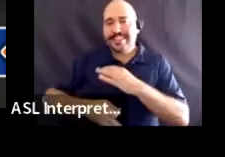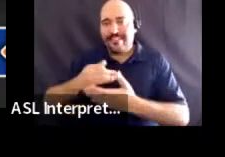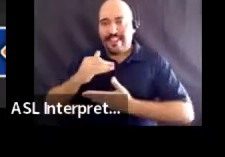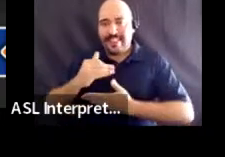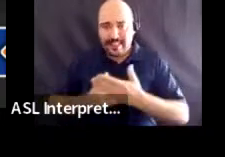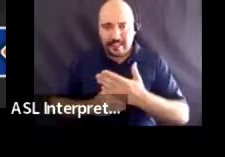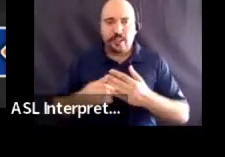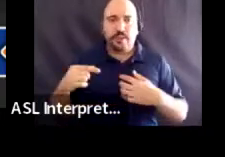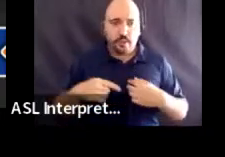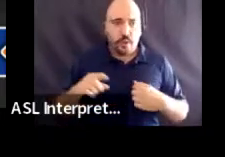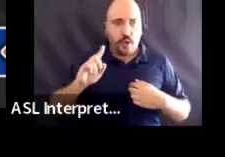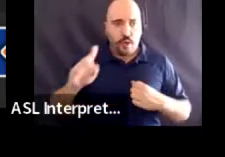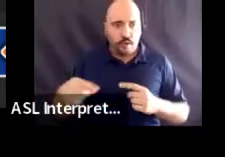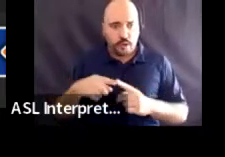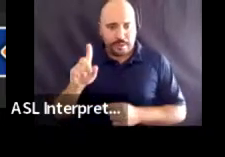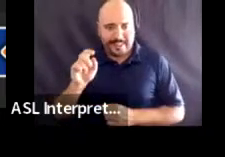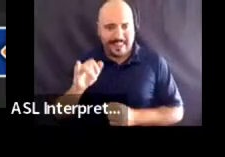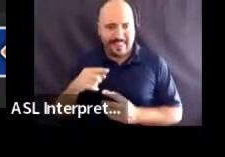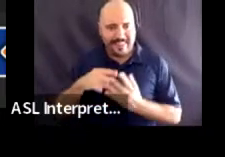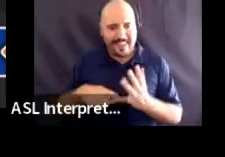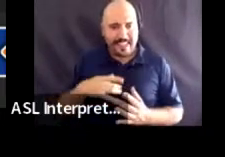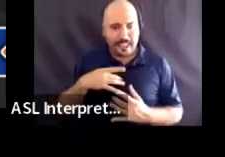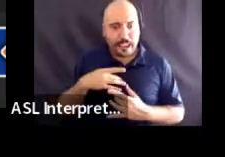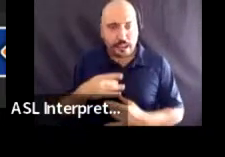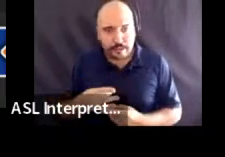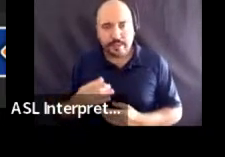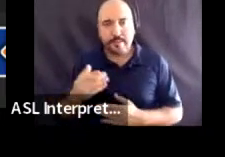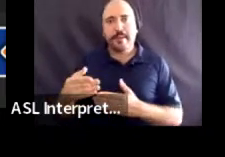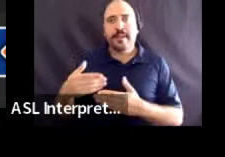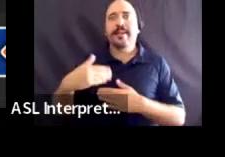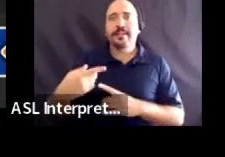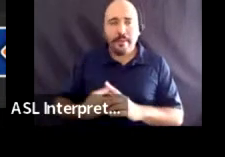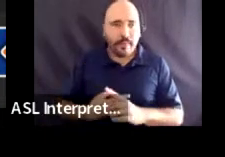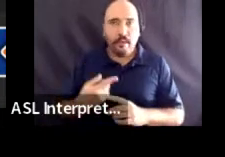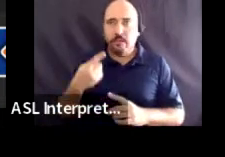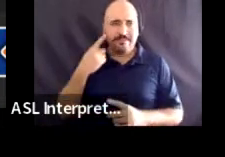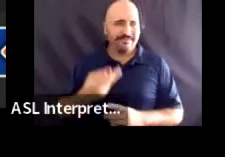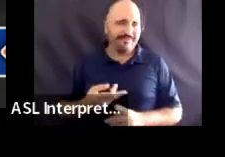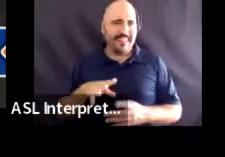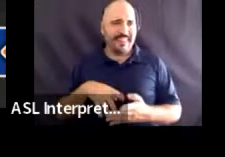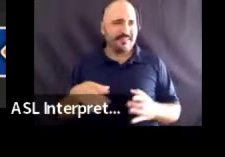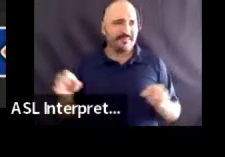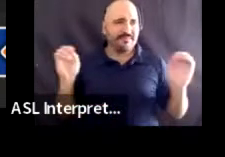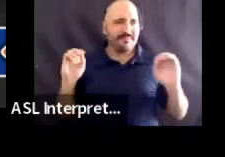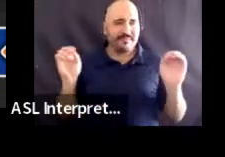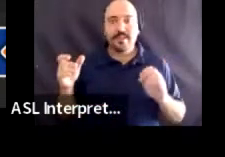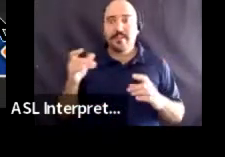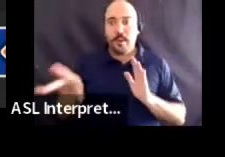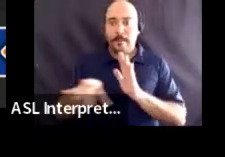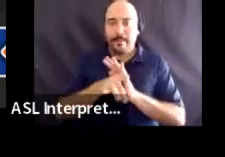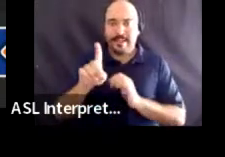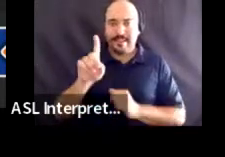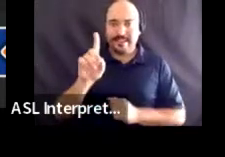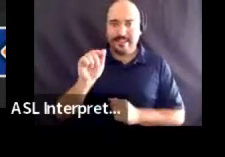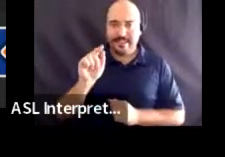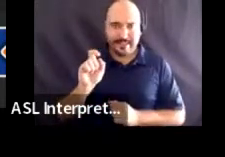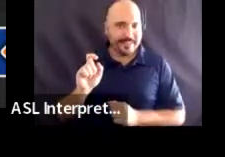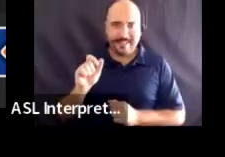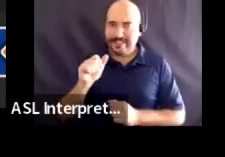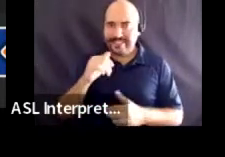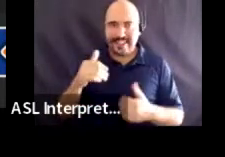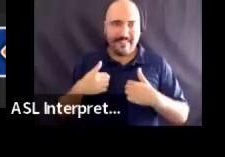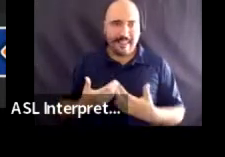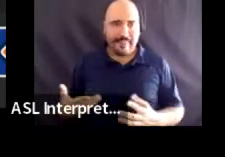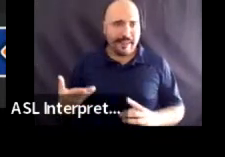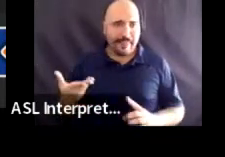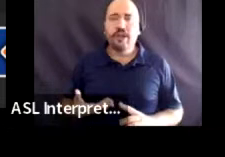to go to a date that they're interested in. It may be next month and they don't even see it on the calendar. If you pick a date that that doesn't have anything on